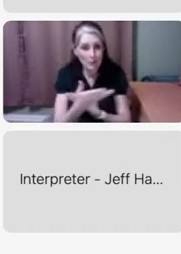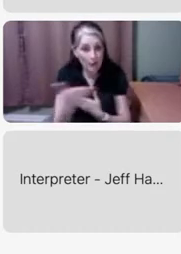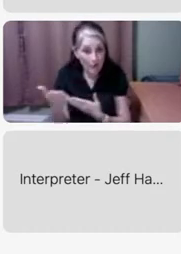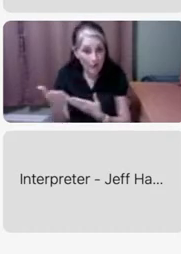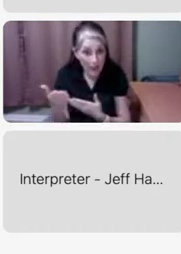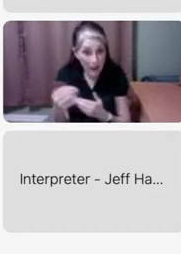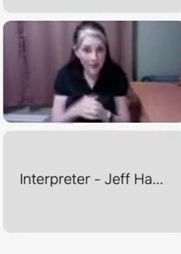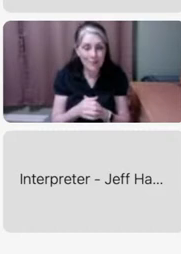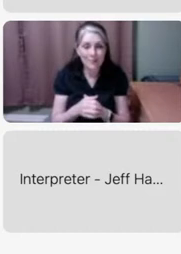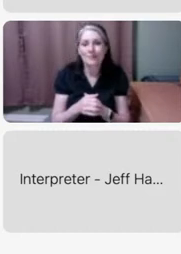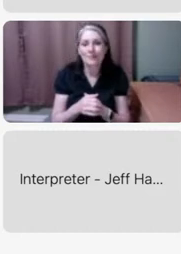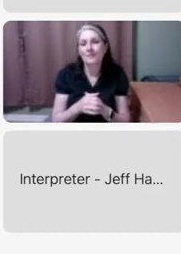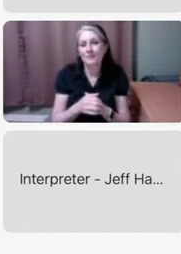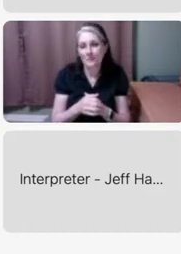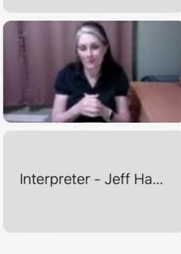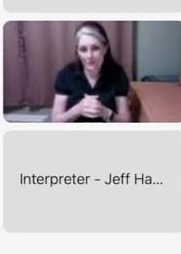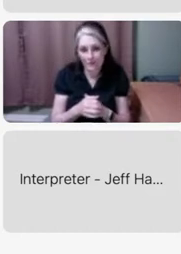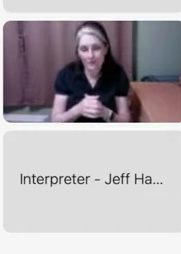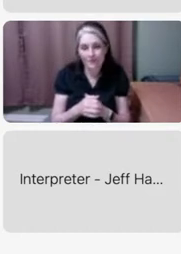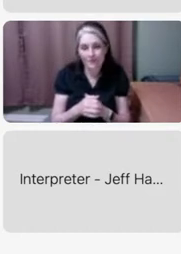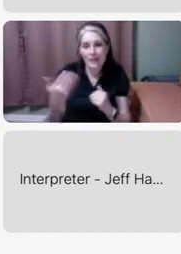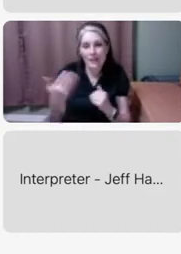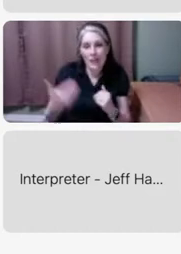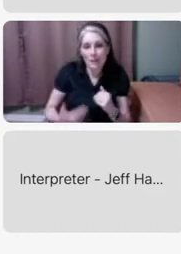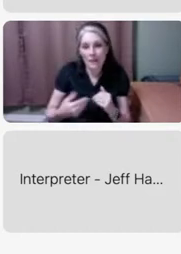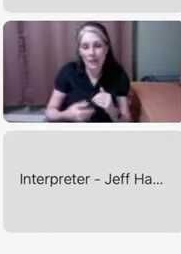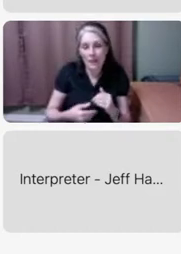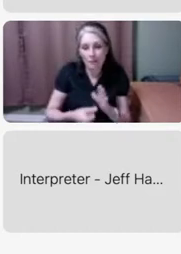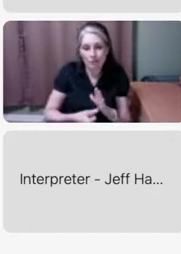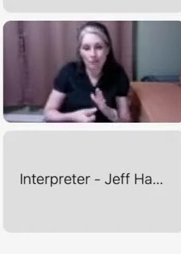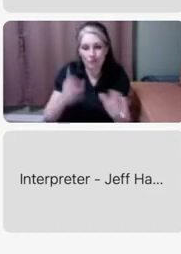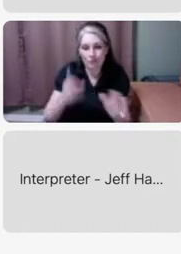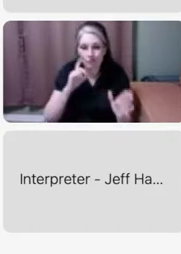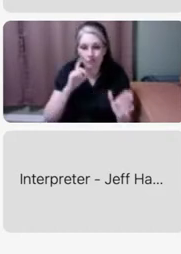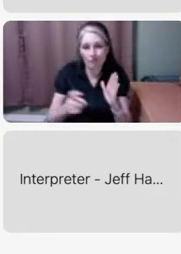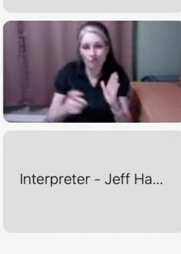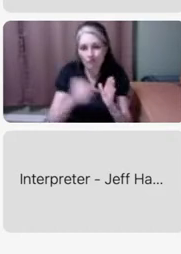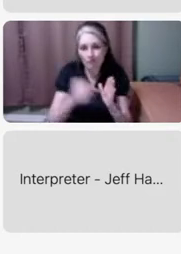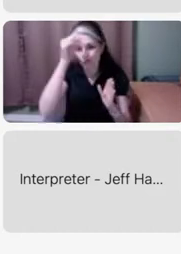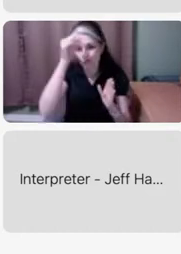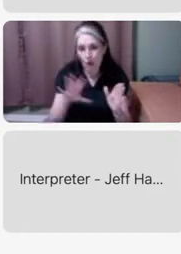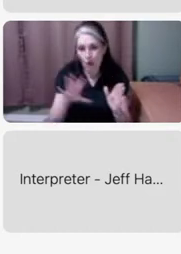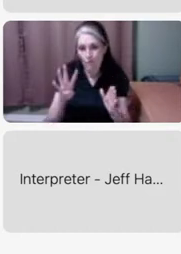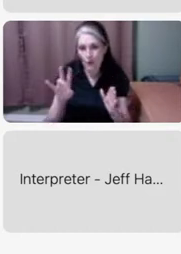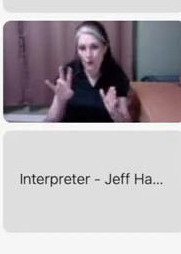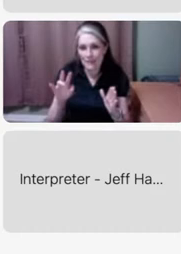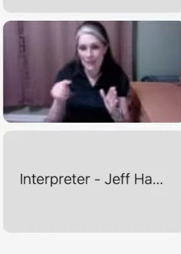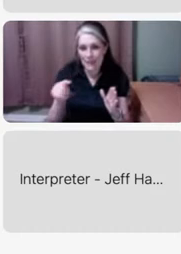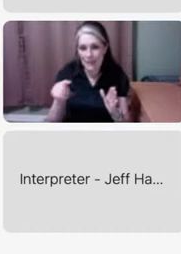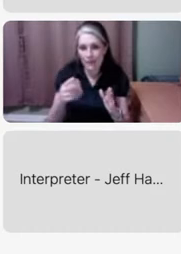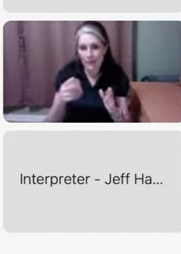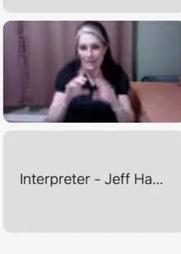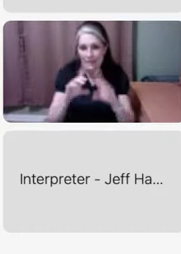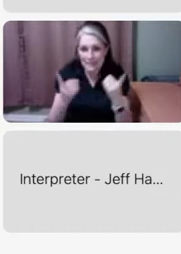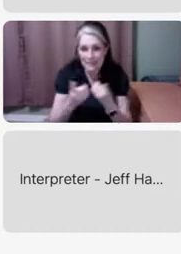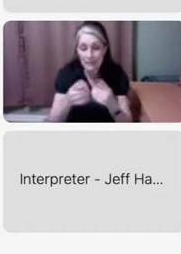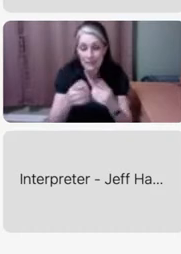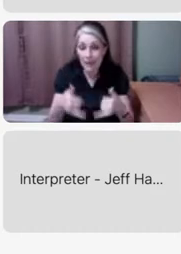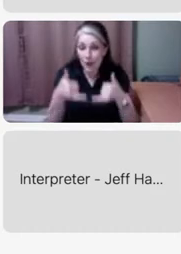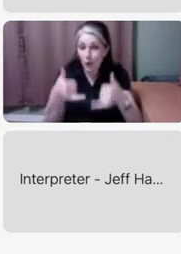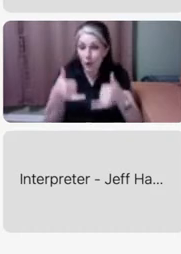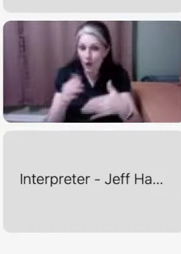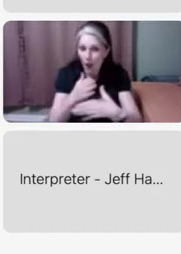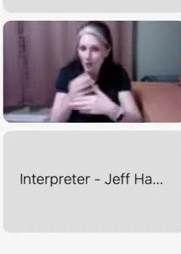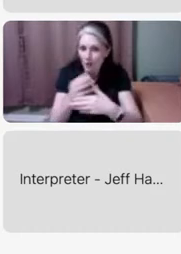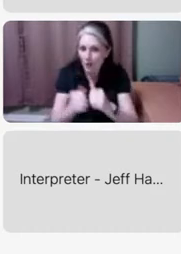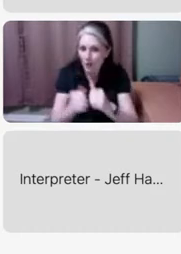becoming one of the distinguished gentlemen for the 47th district and when i do get that award i'll share it with everybody because it's not